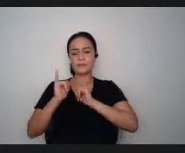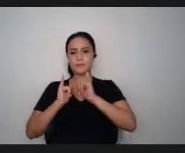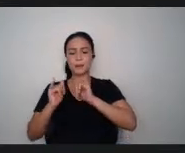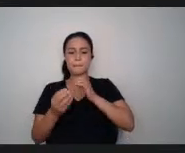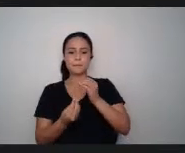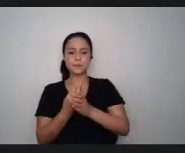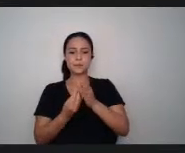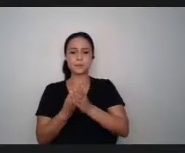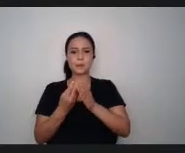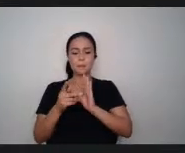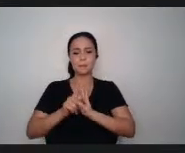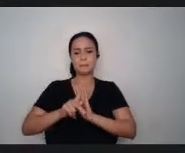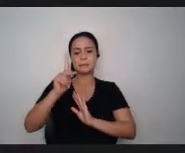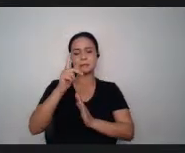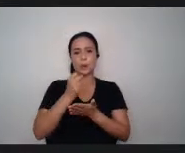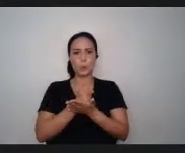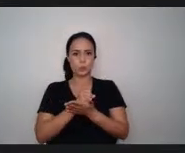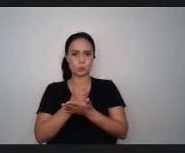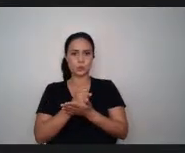infrastructure